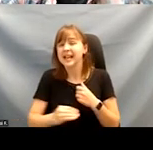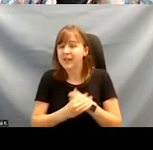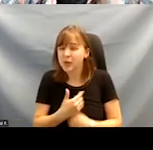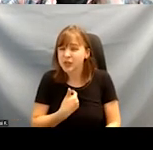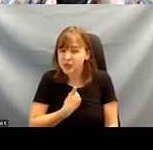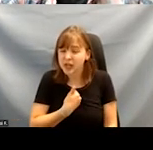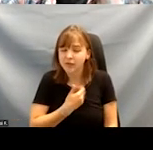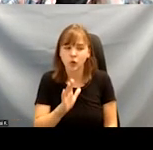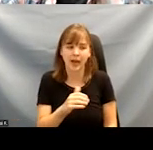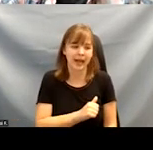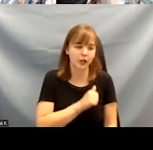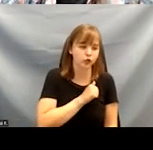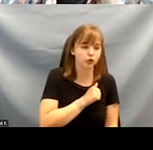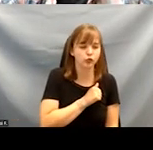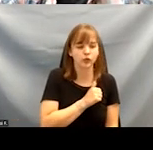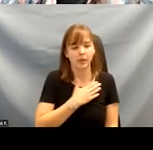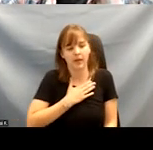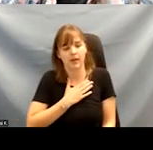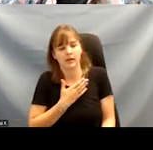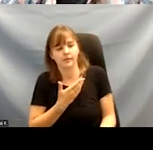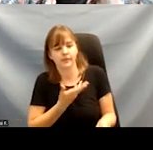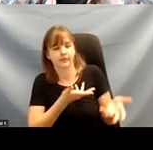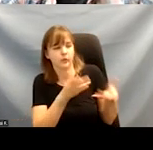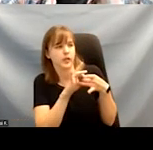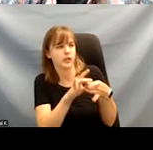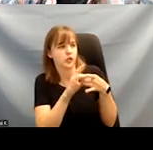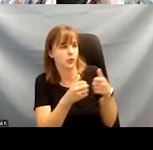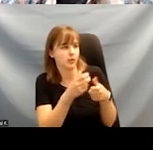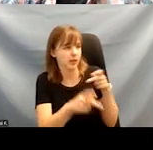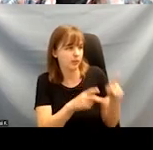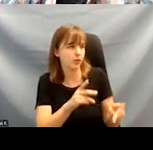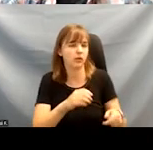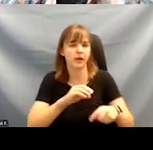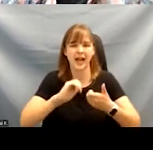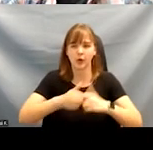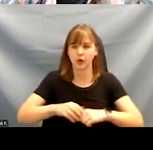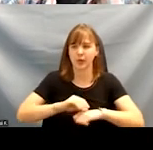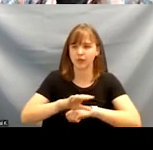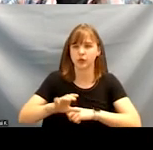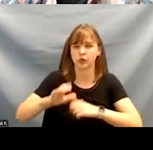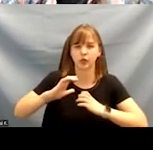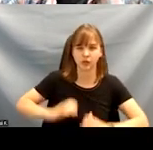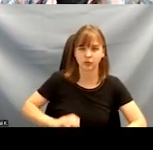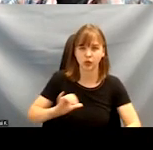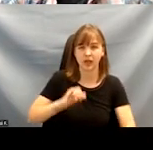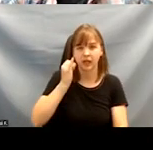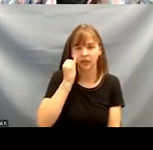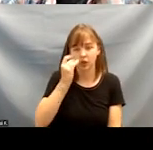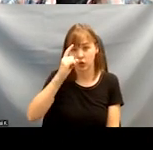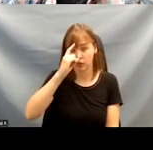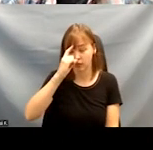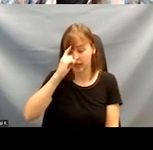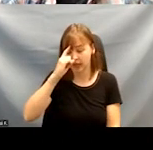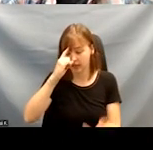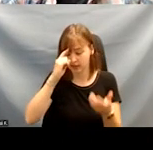around you and your clients and your, you know, your vendors, whoever. Like if you are crashing and you are not, you know, and you're